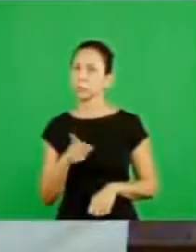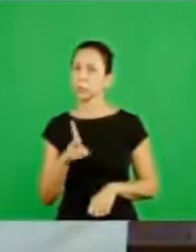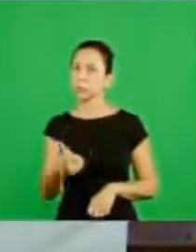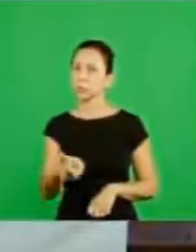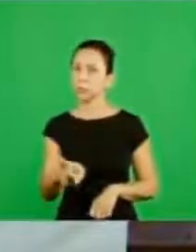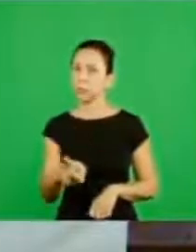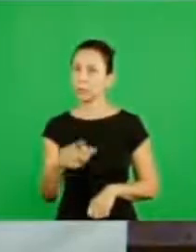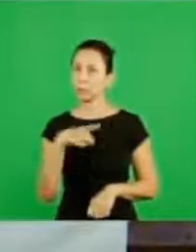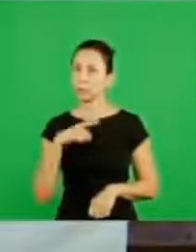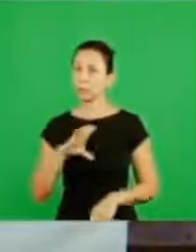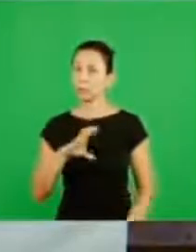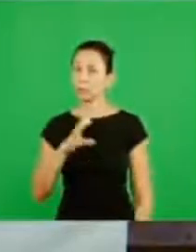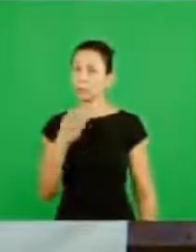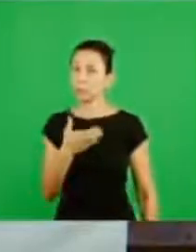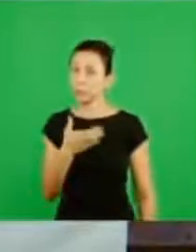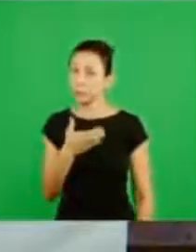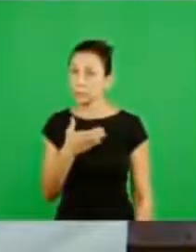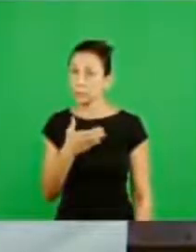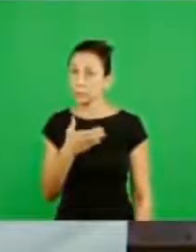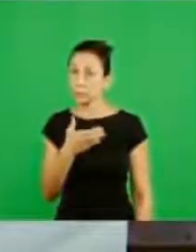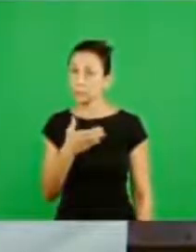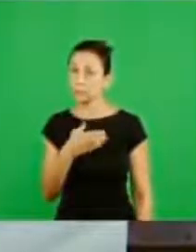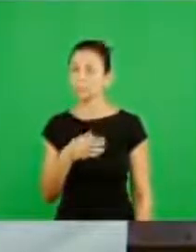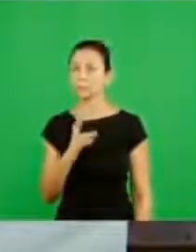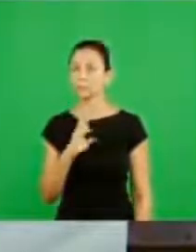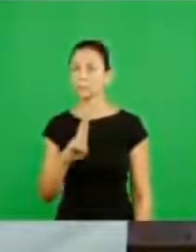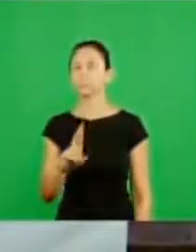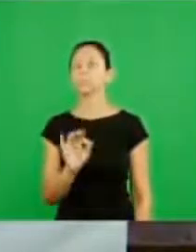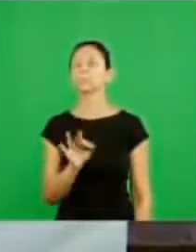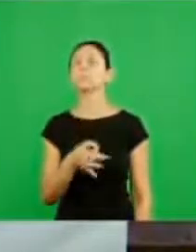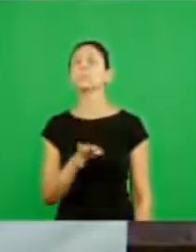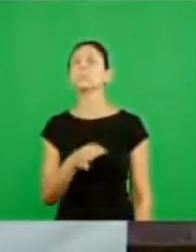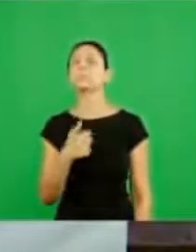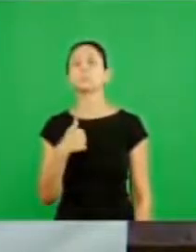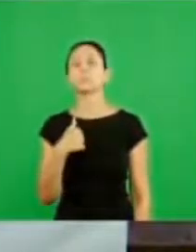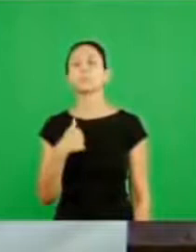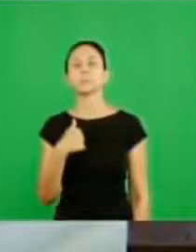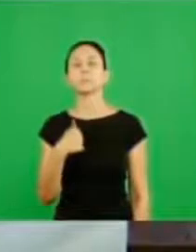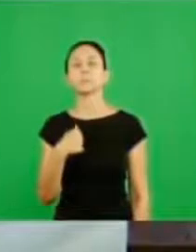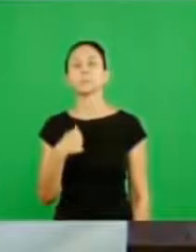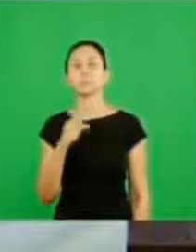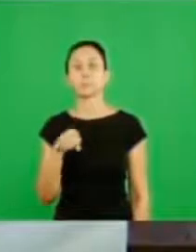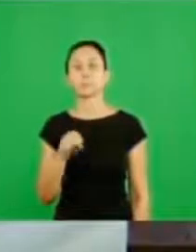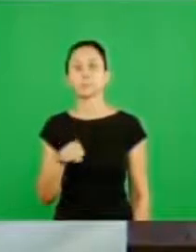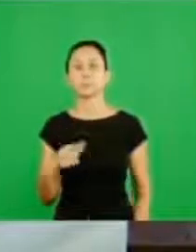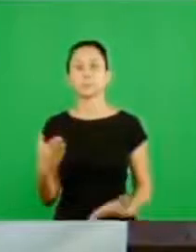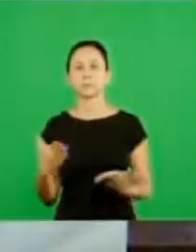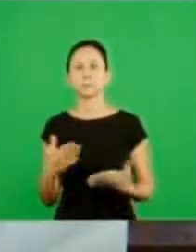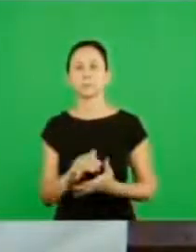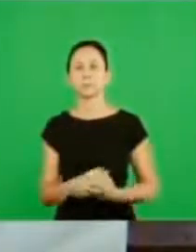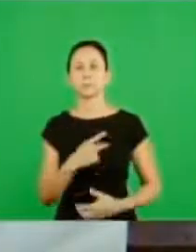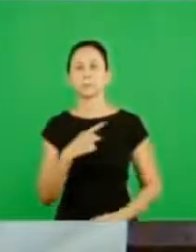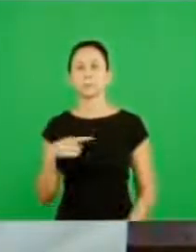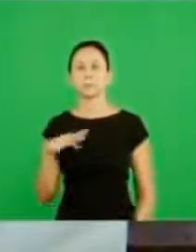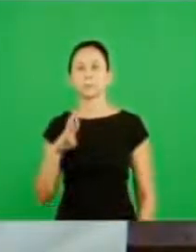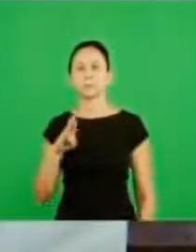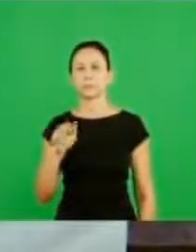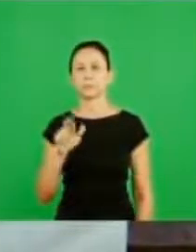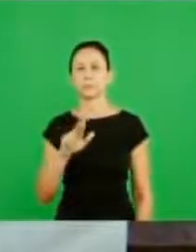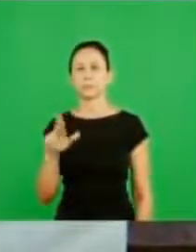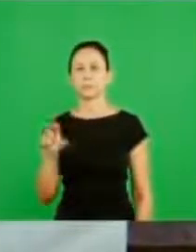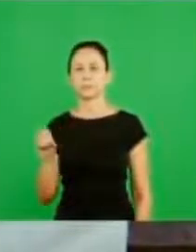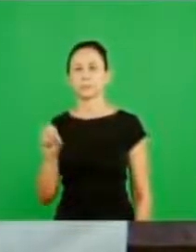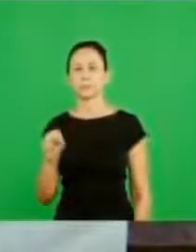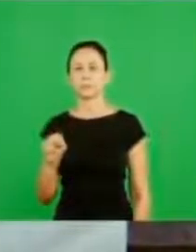one. They asked me, are you in the condition to go to the end? And said, yes,